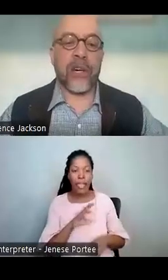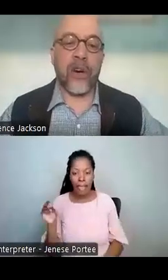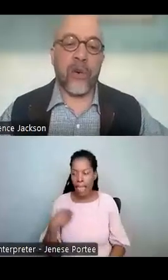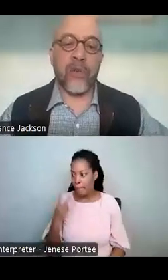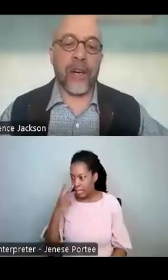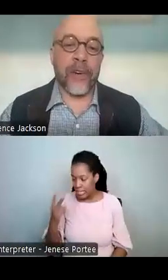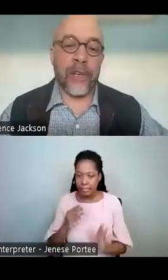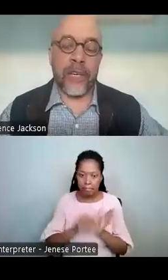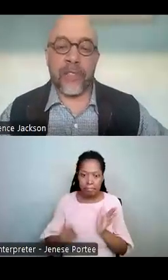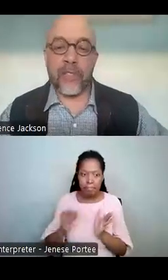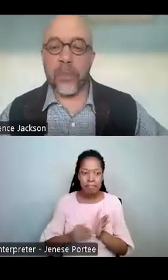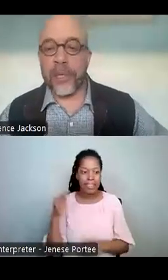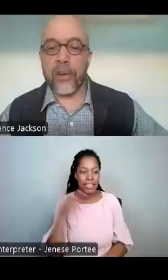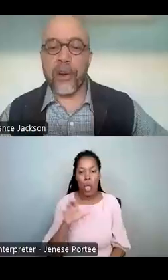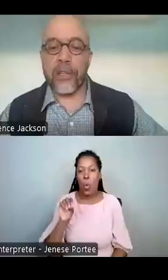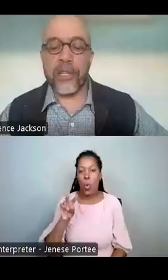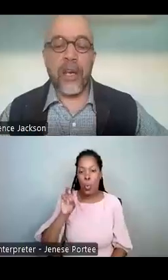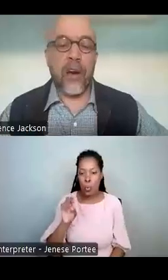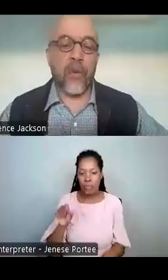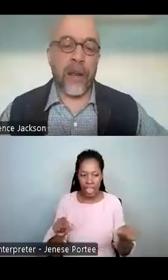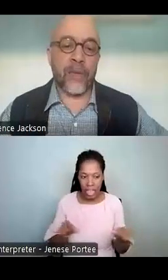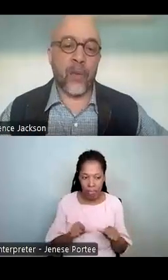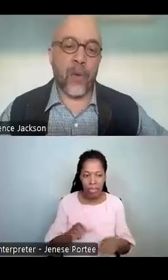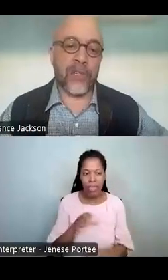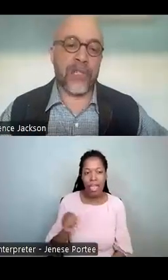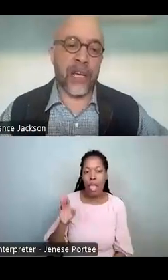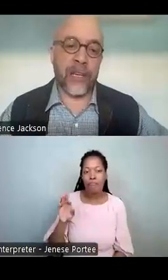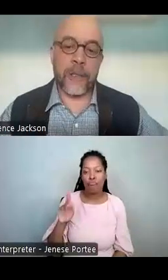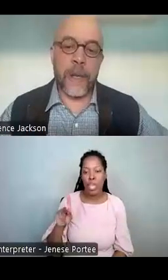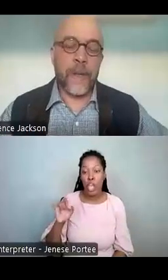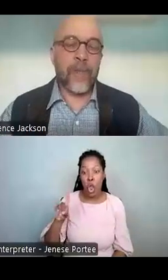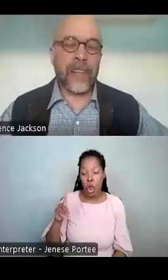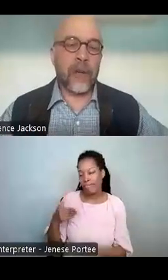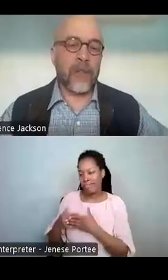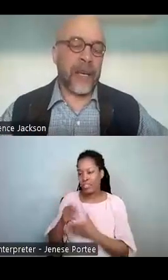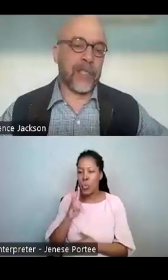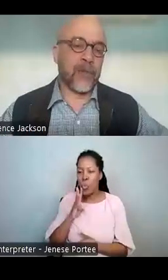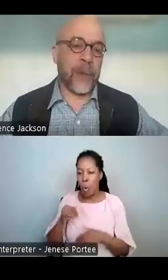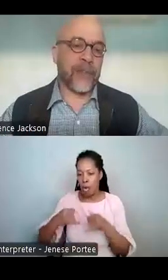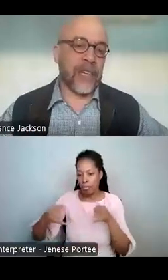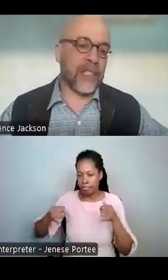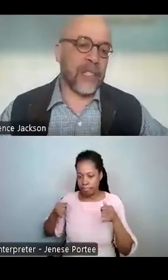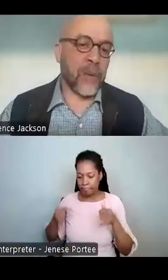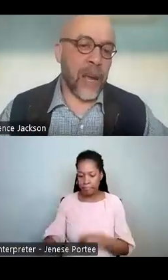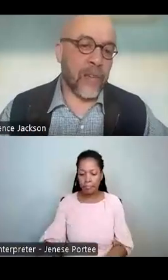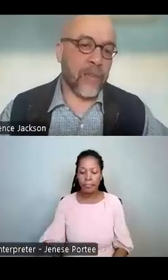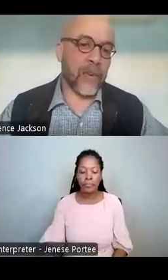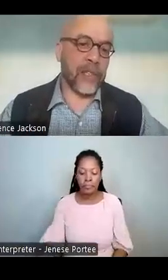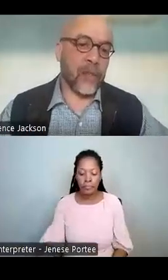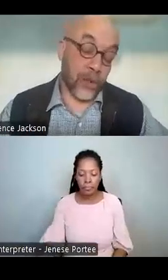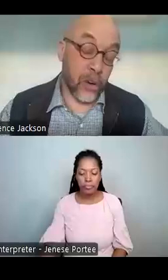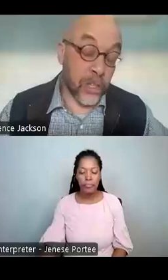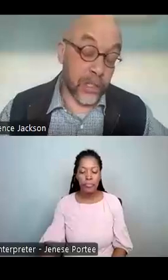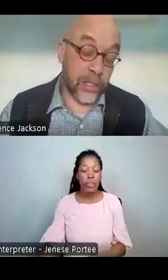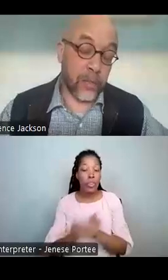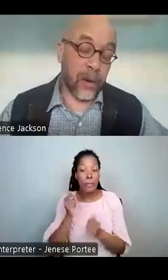this cove area and to the brickyards around the water's edge. Like the most famous representation that we have of early,